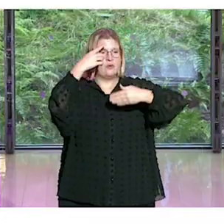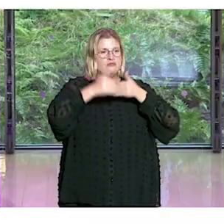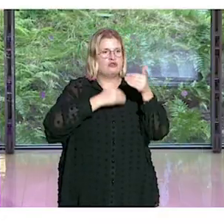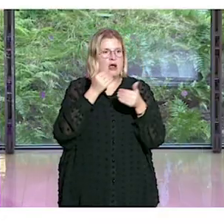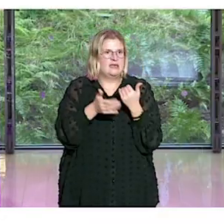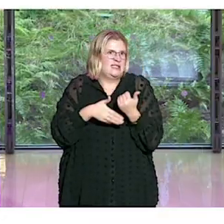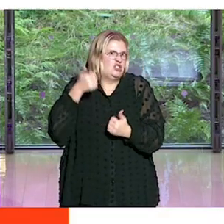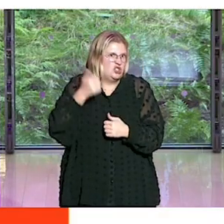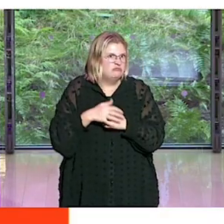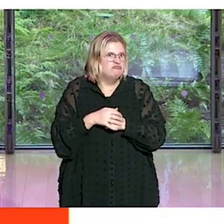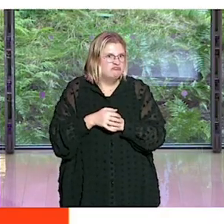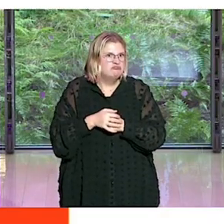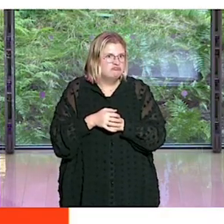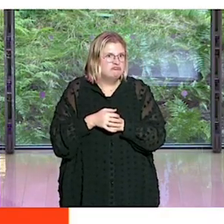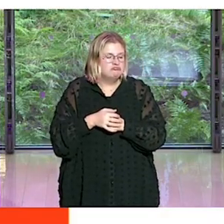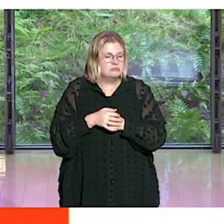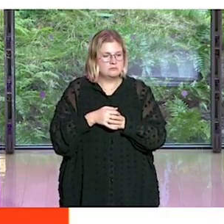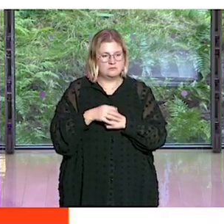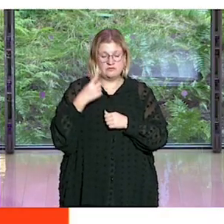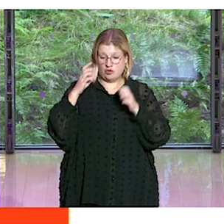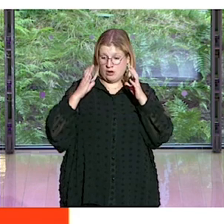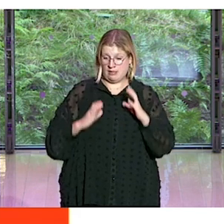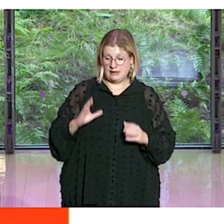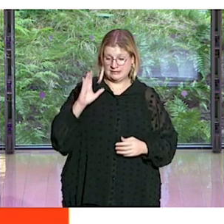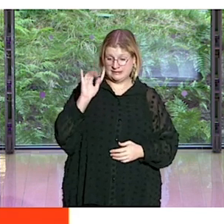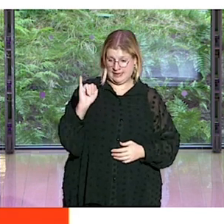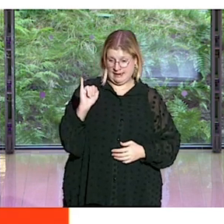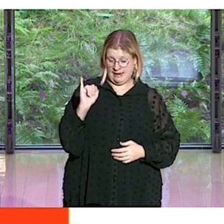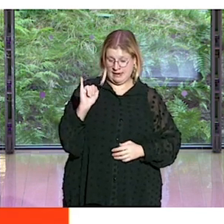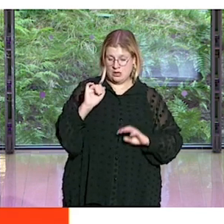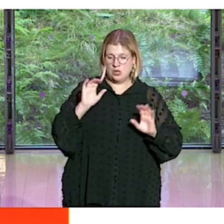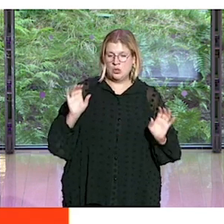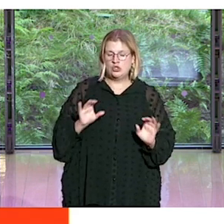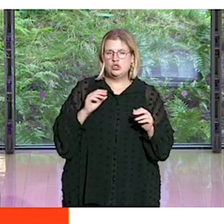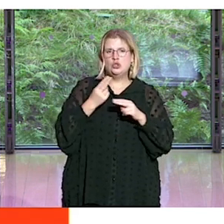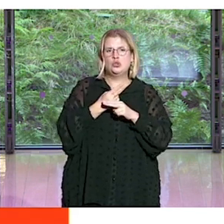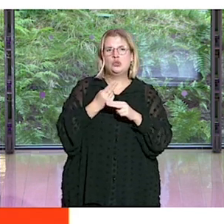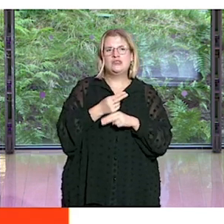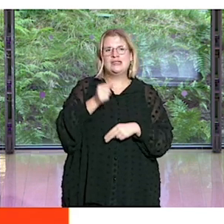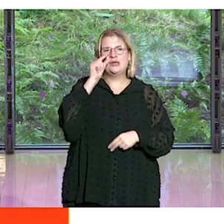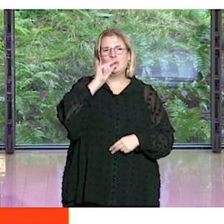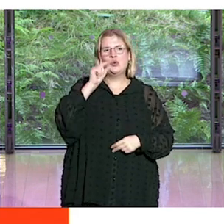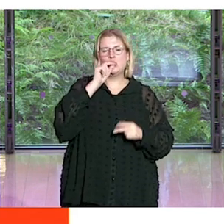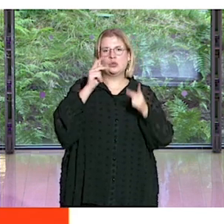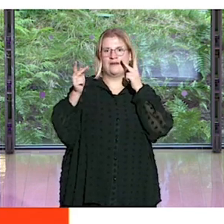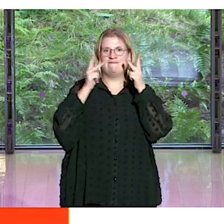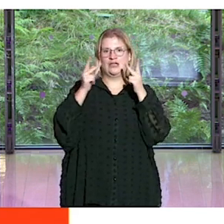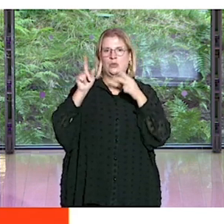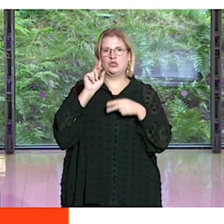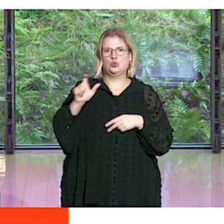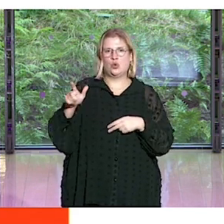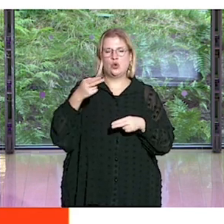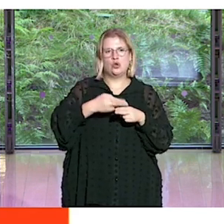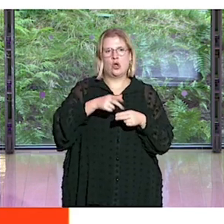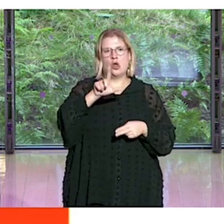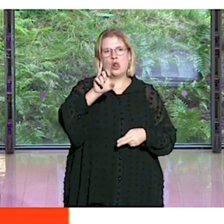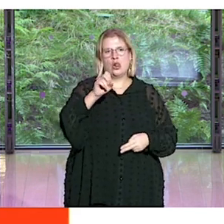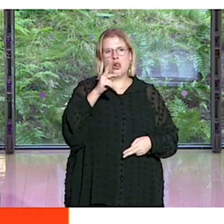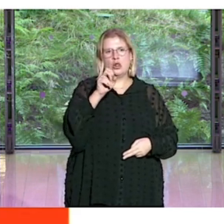easier. For our clients at CI, we do this using Google's visualization tool, Looker